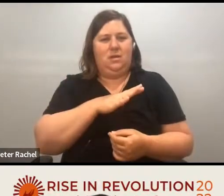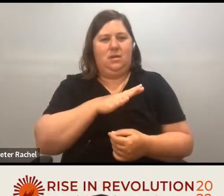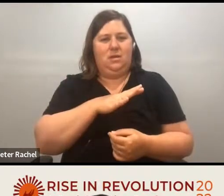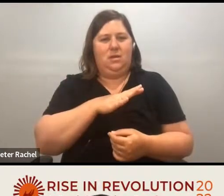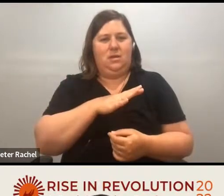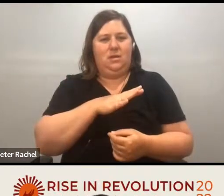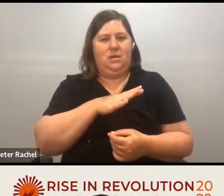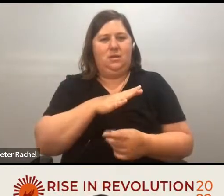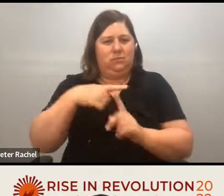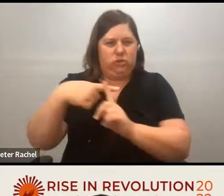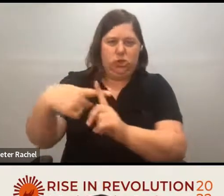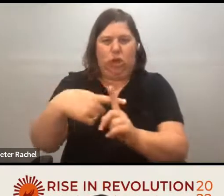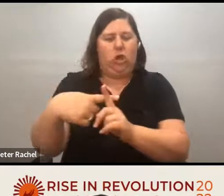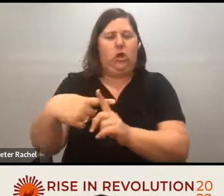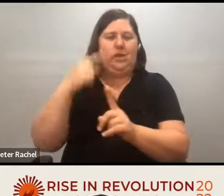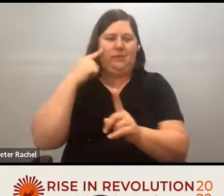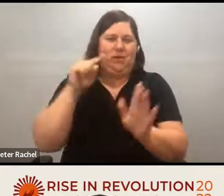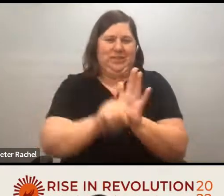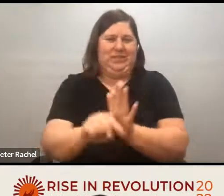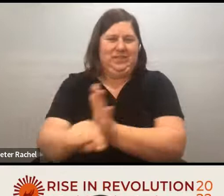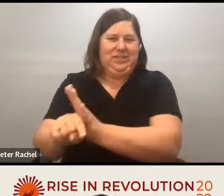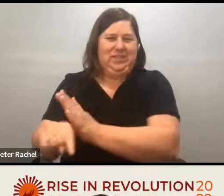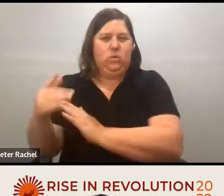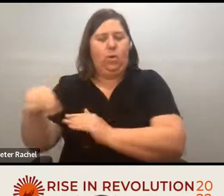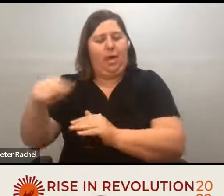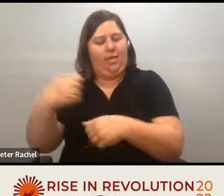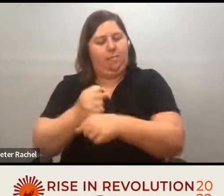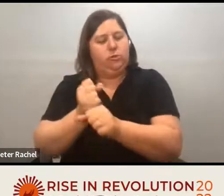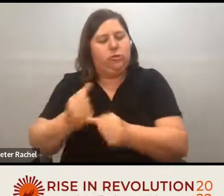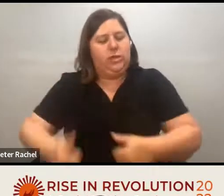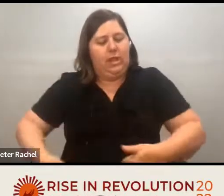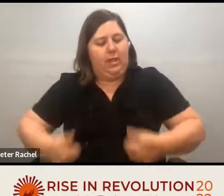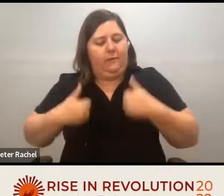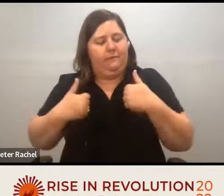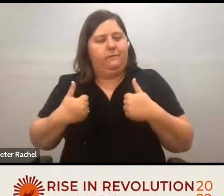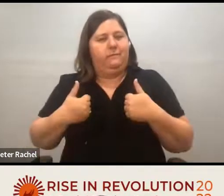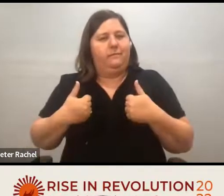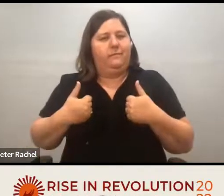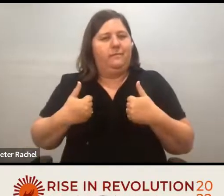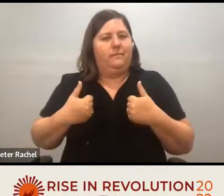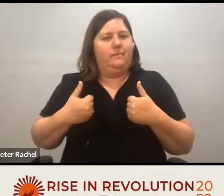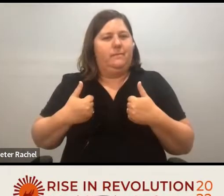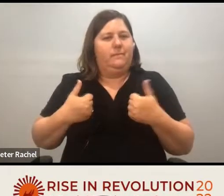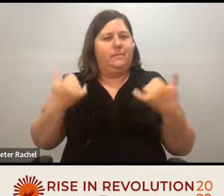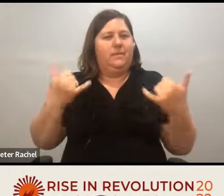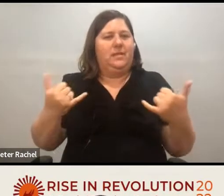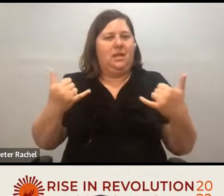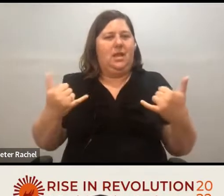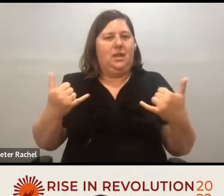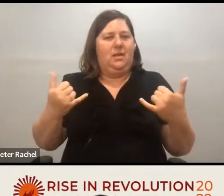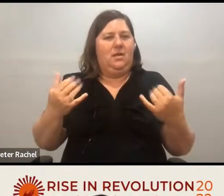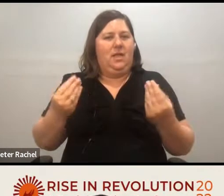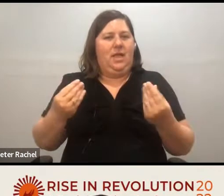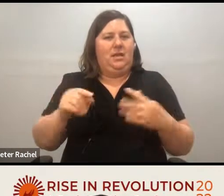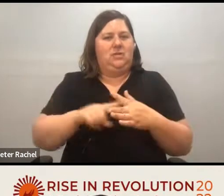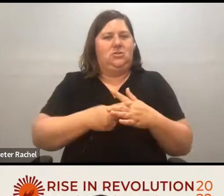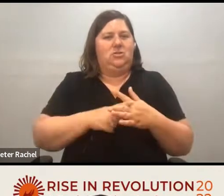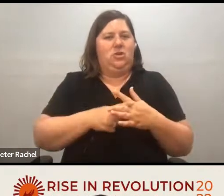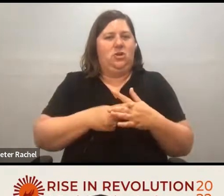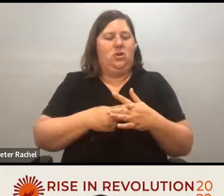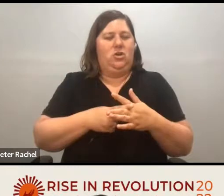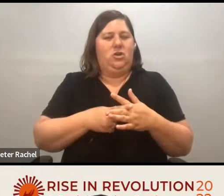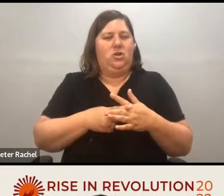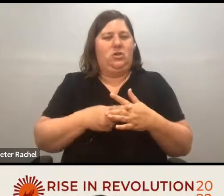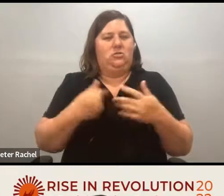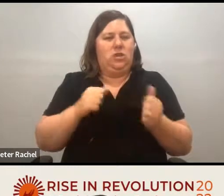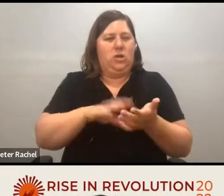the targets of genocide as producers of life. And even now, you know, when this land trust was starting in Karina, Janelle were trying to